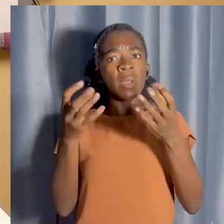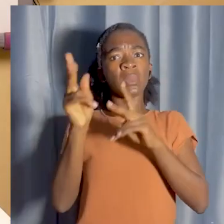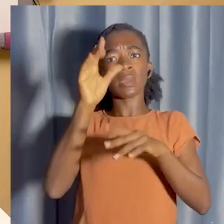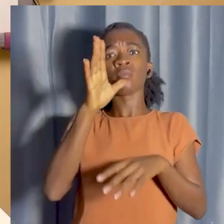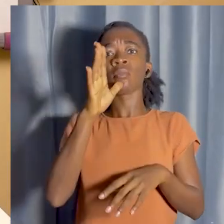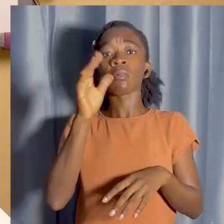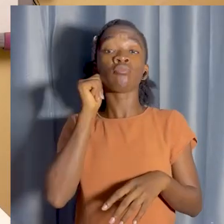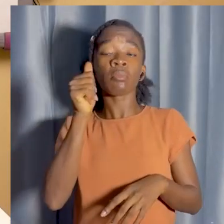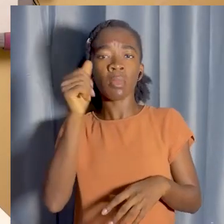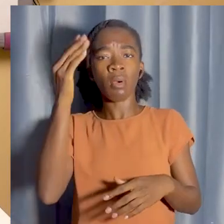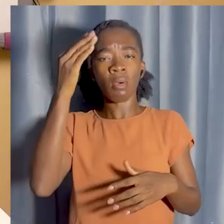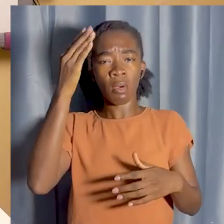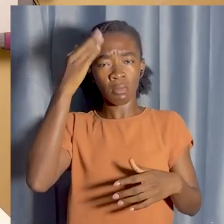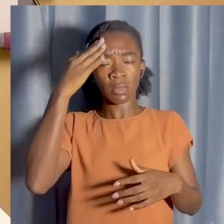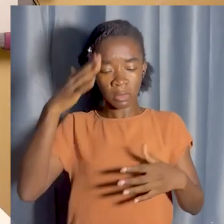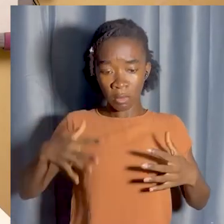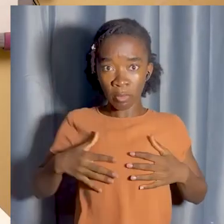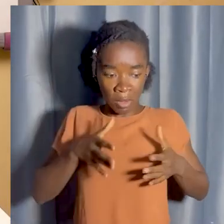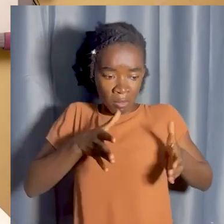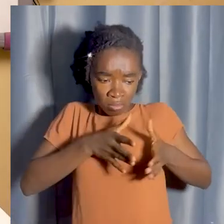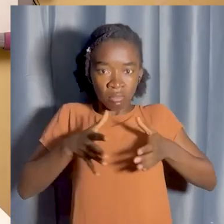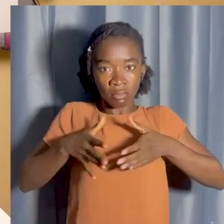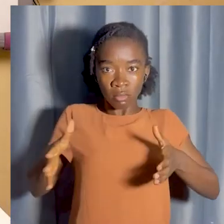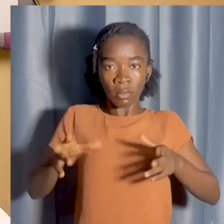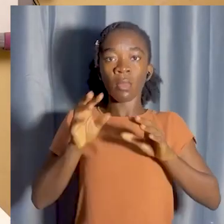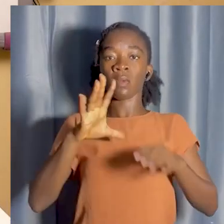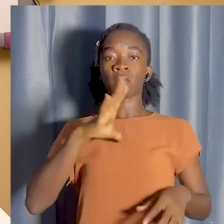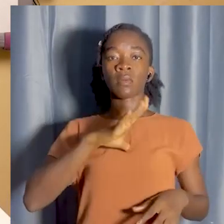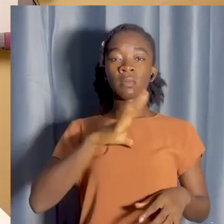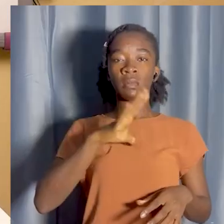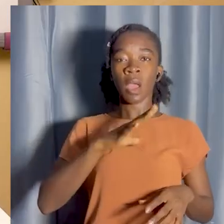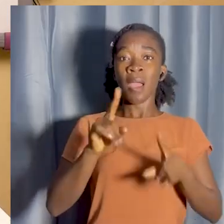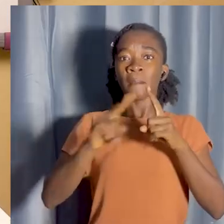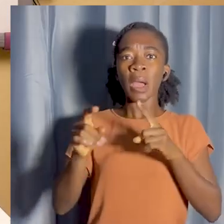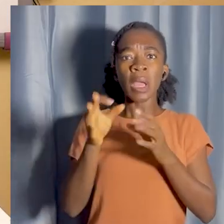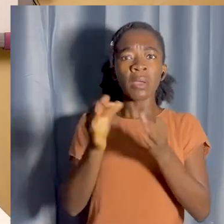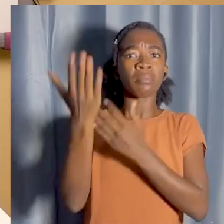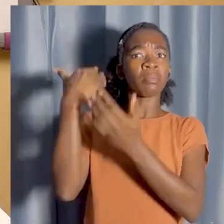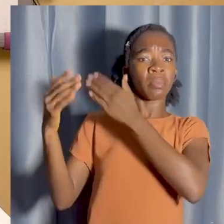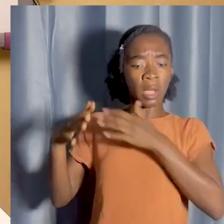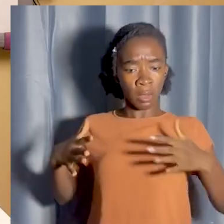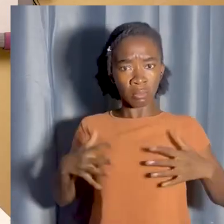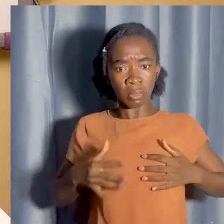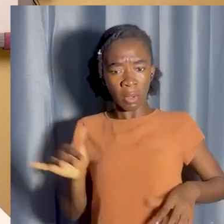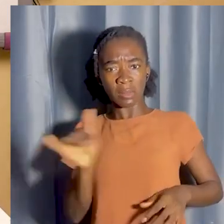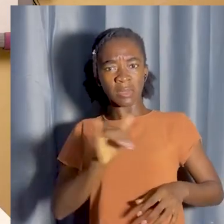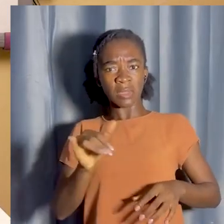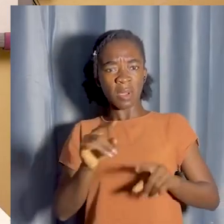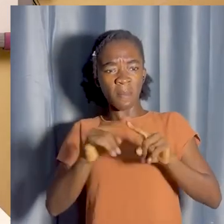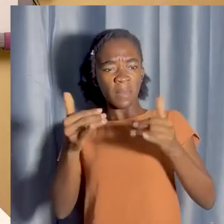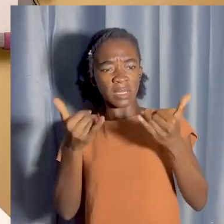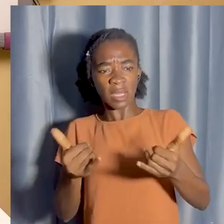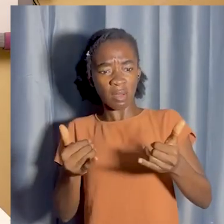that one breast has always been bigger than the other. That is not a problem if you know that is so. But if that wasn't so, or if that wasn't your